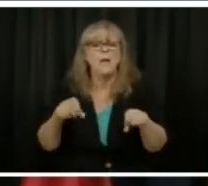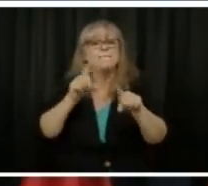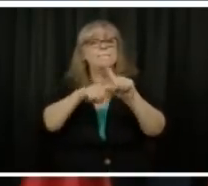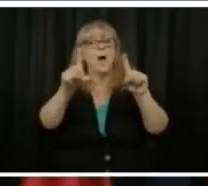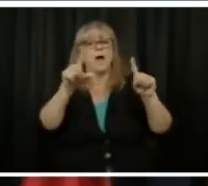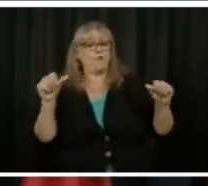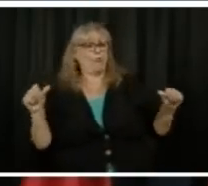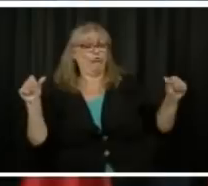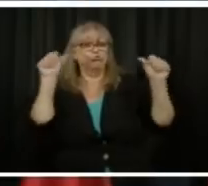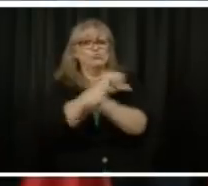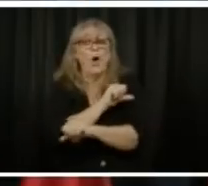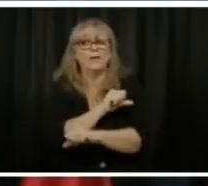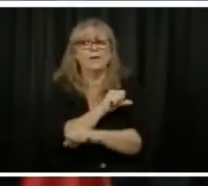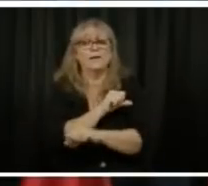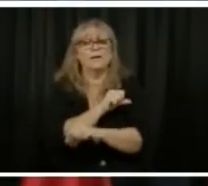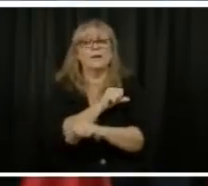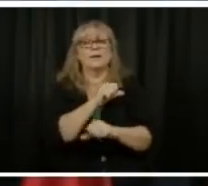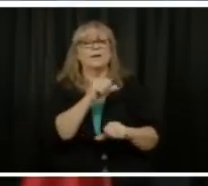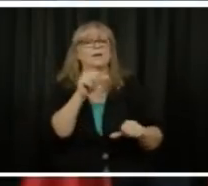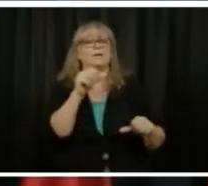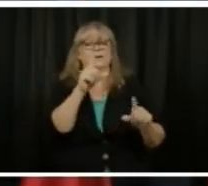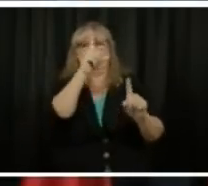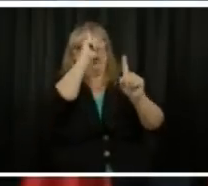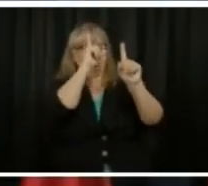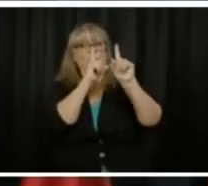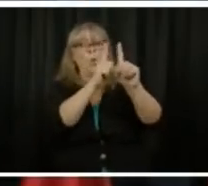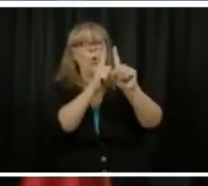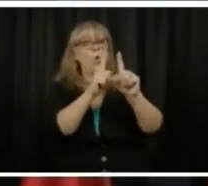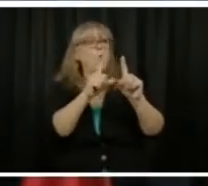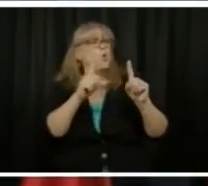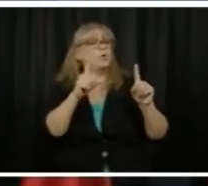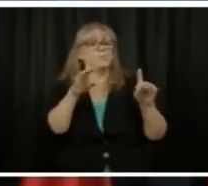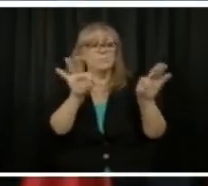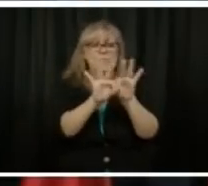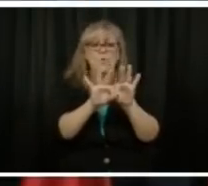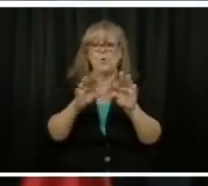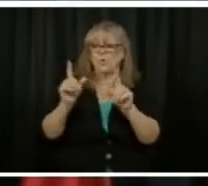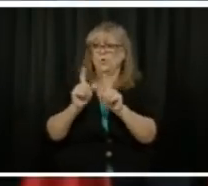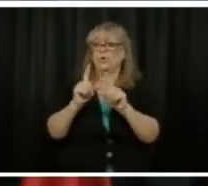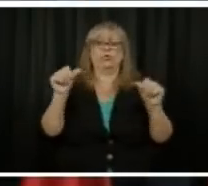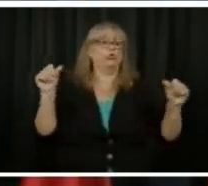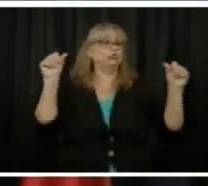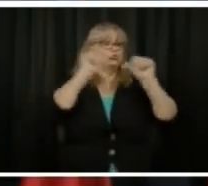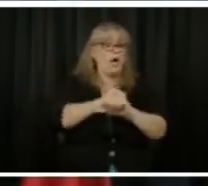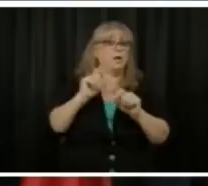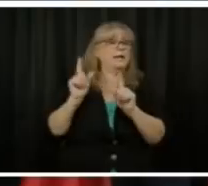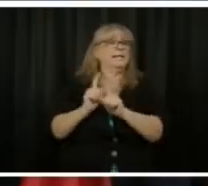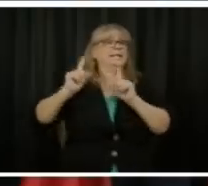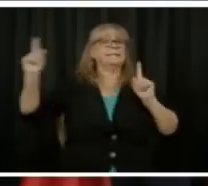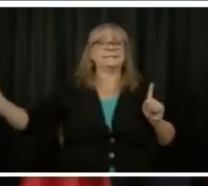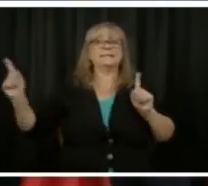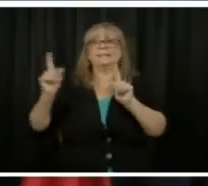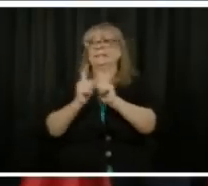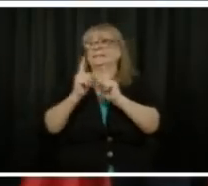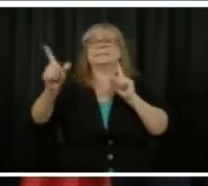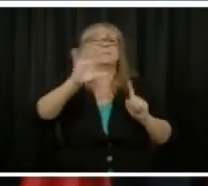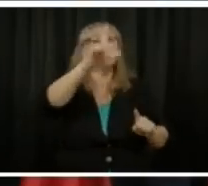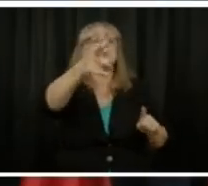best goals around social distancing and your best intents just fall by the wayside if you're in a group of 50 or 100